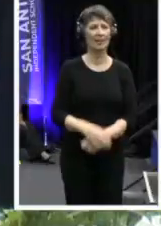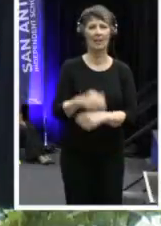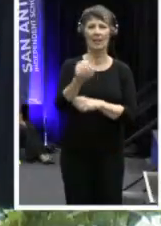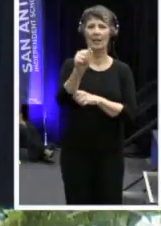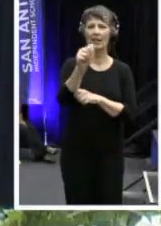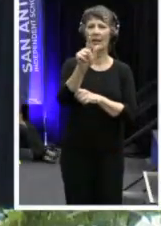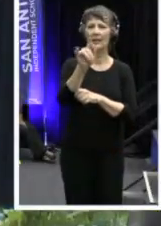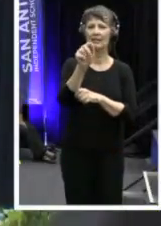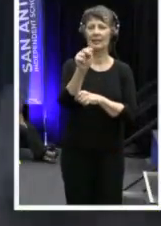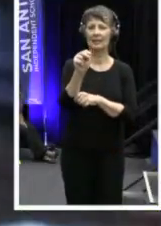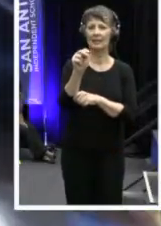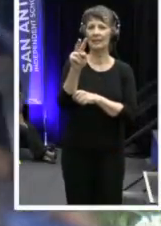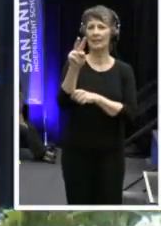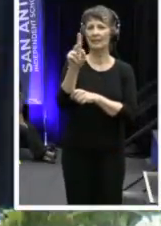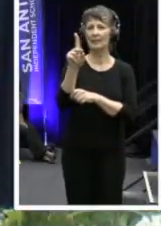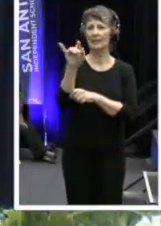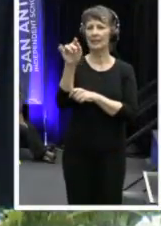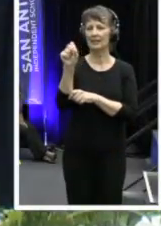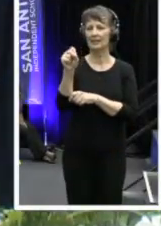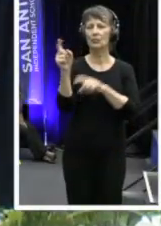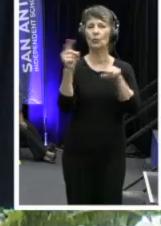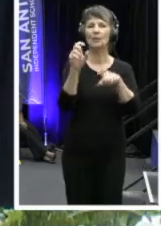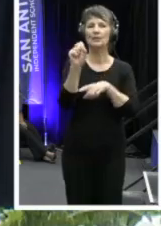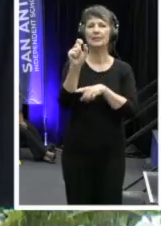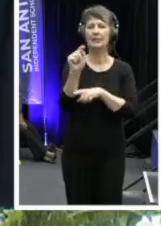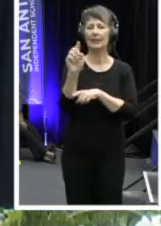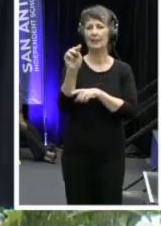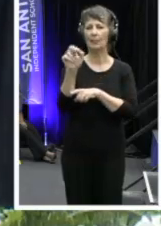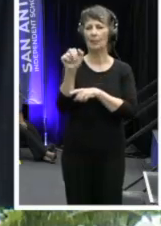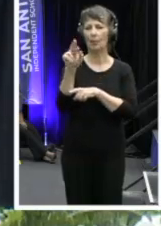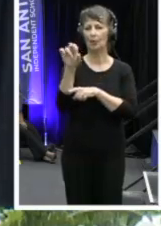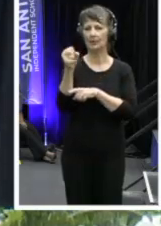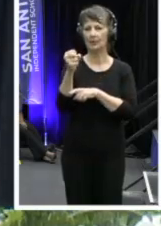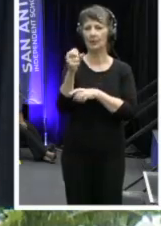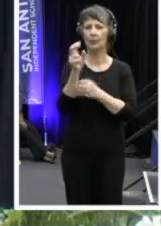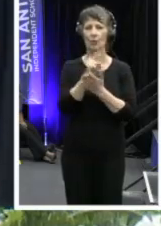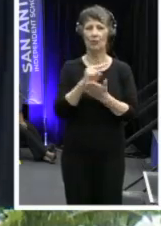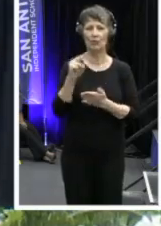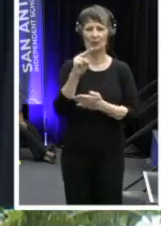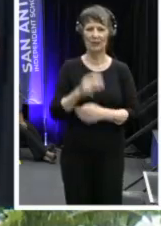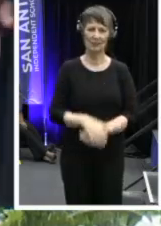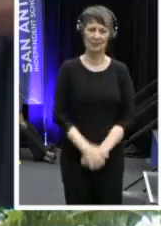Allison Natalia Diaz will be attending St. Mary's University.